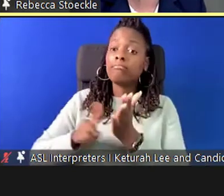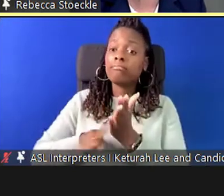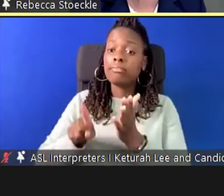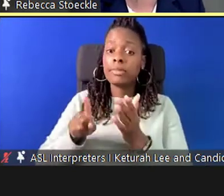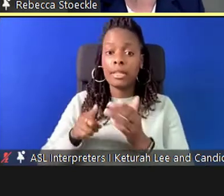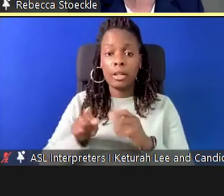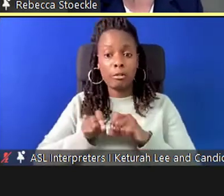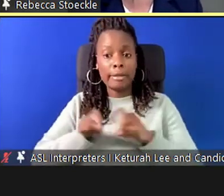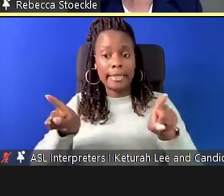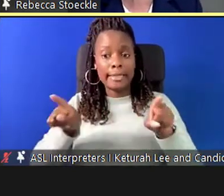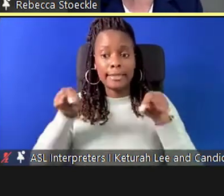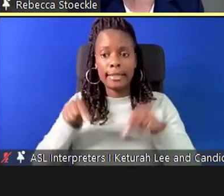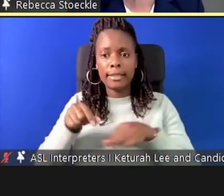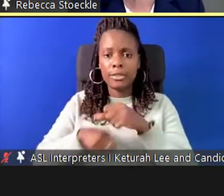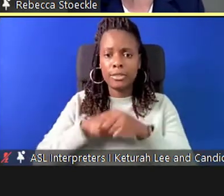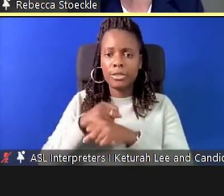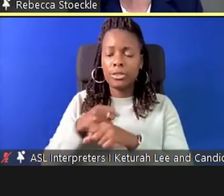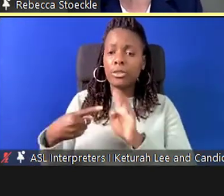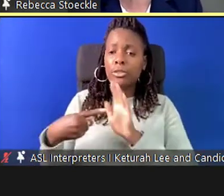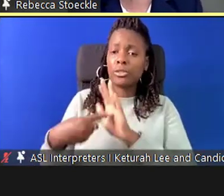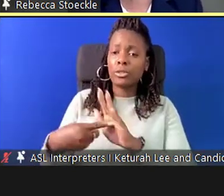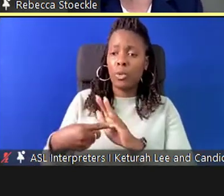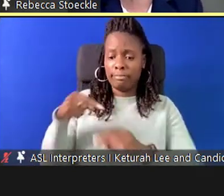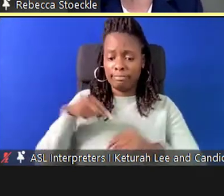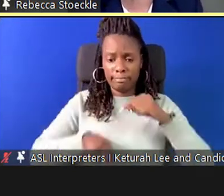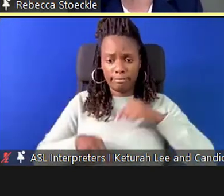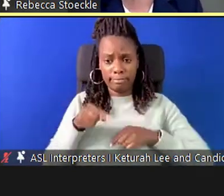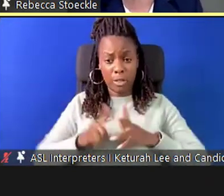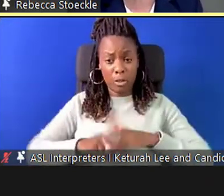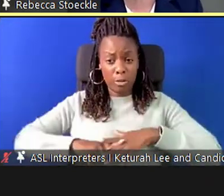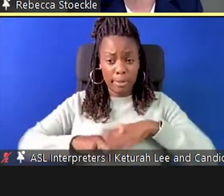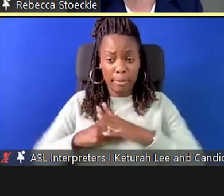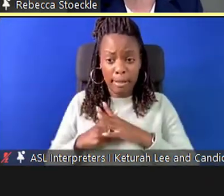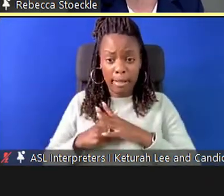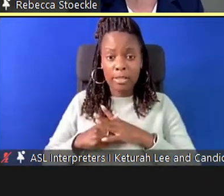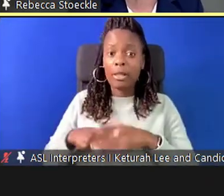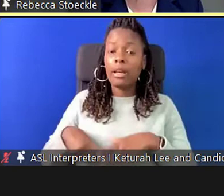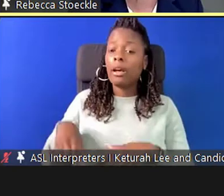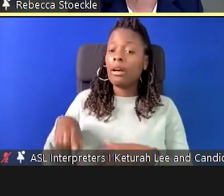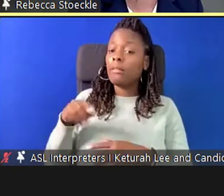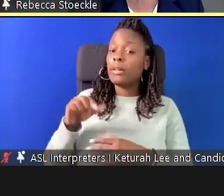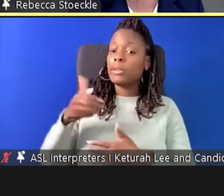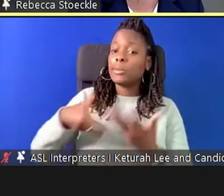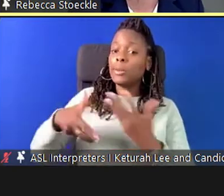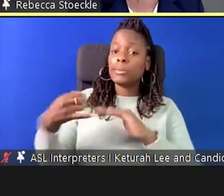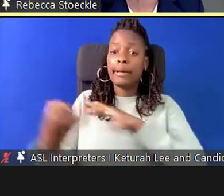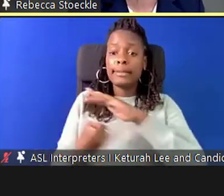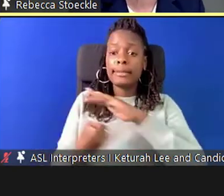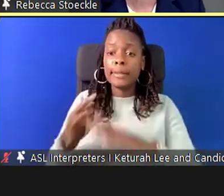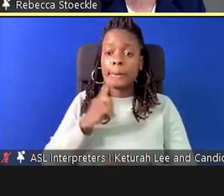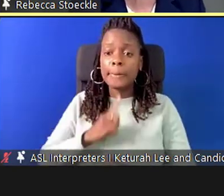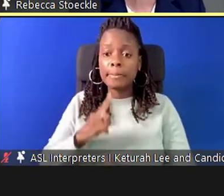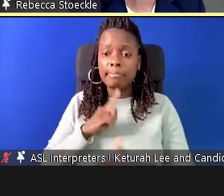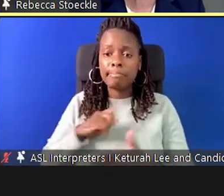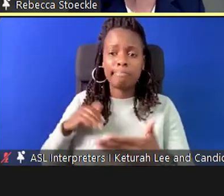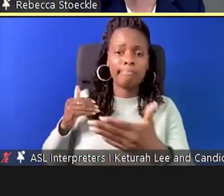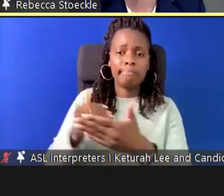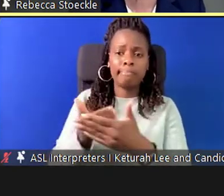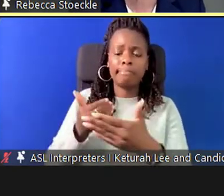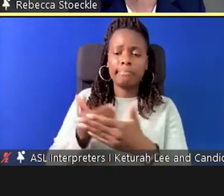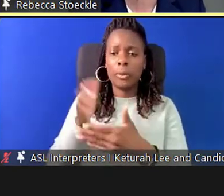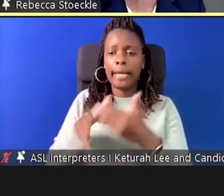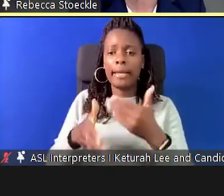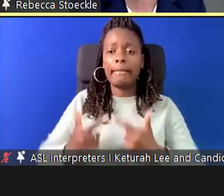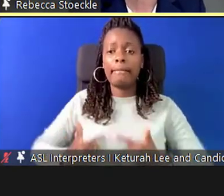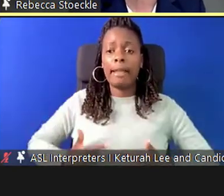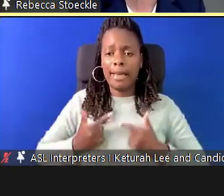the epidemiology of social isolation and loneliness among individuals during the last years of life and will serve as a